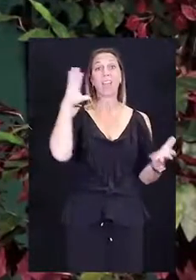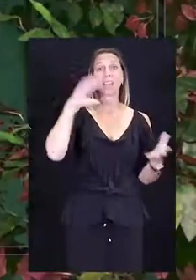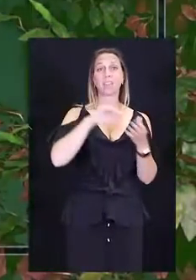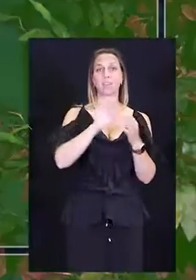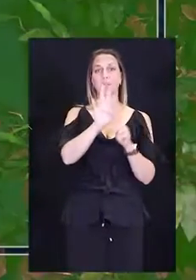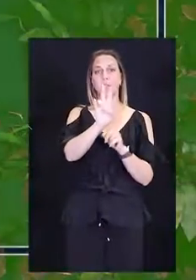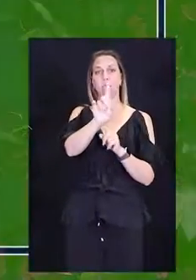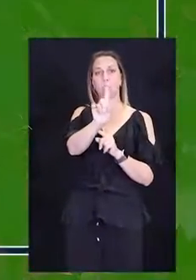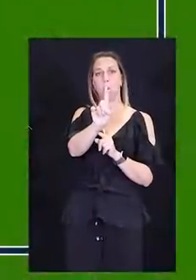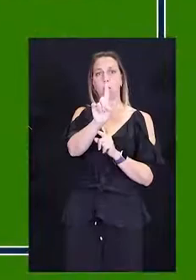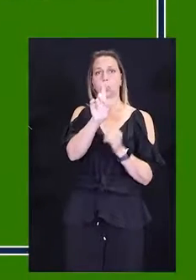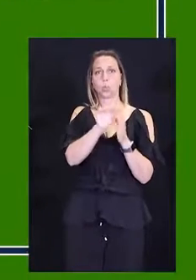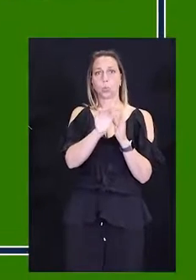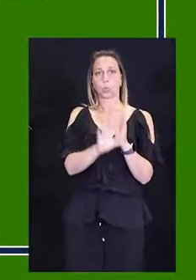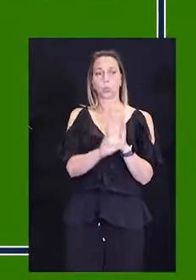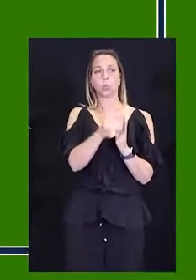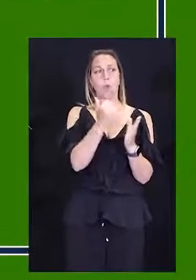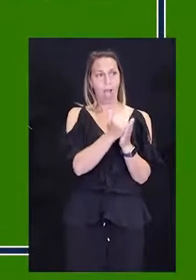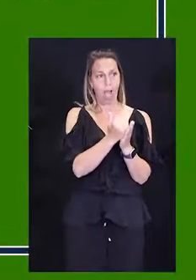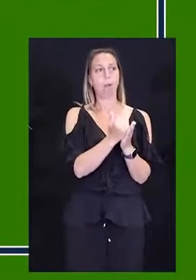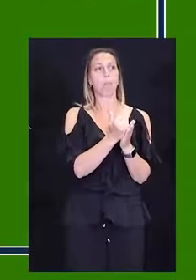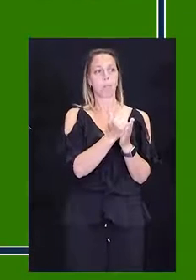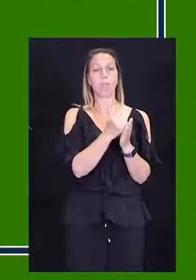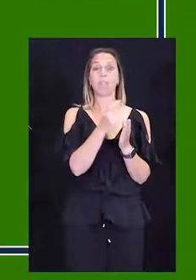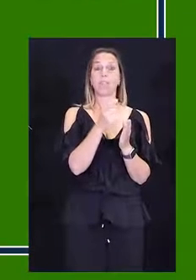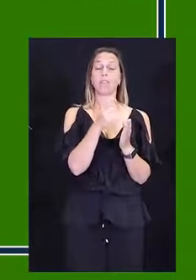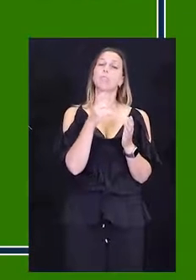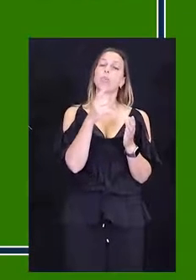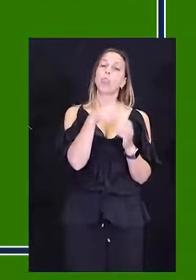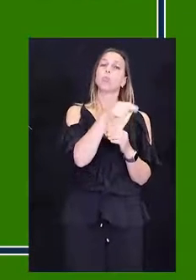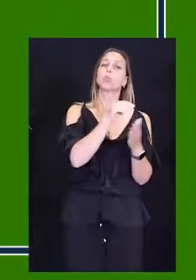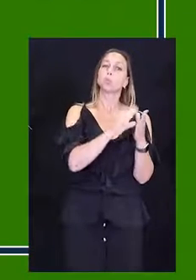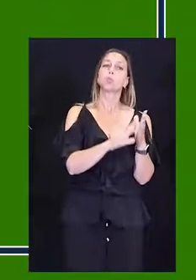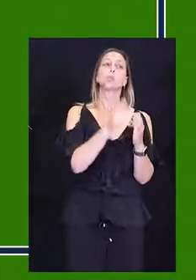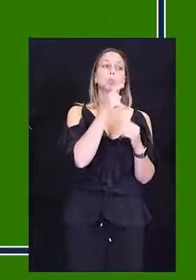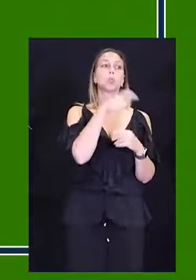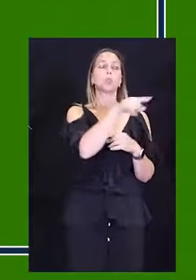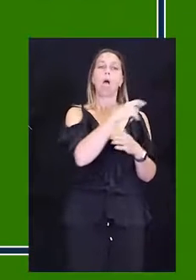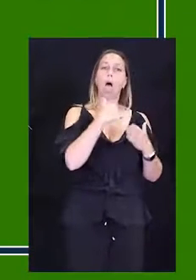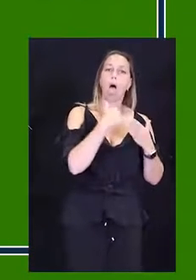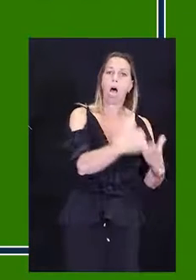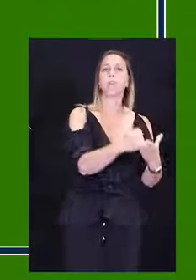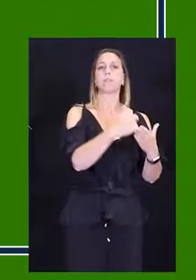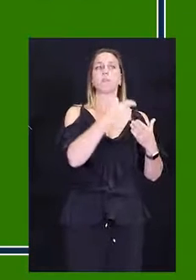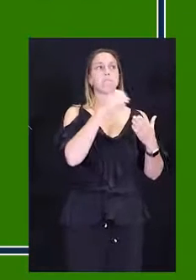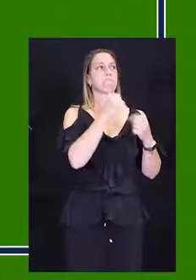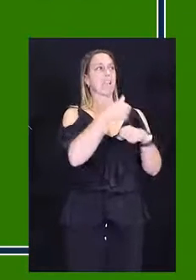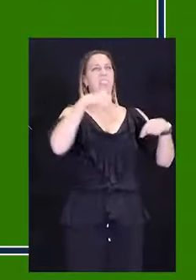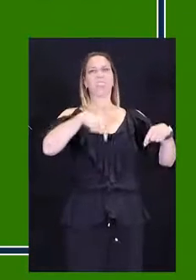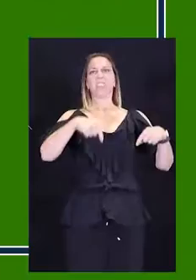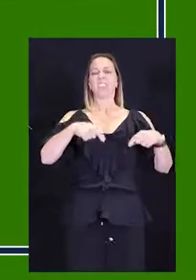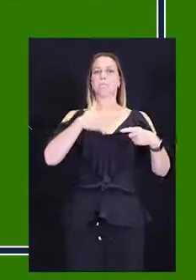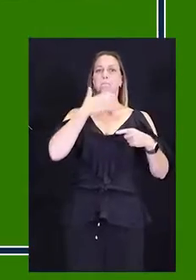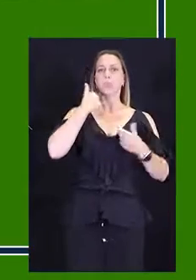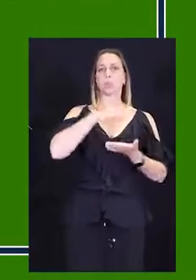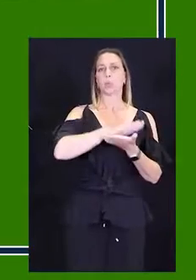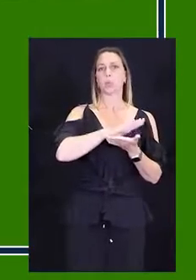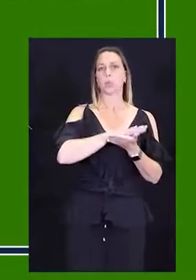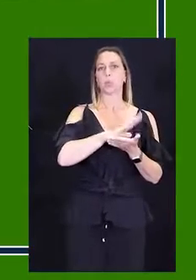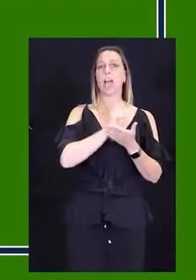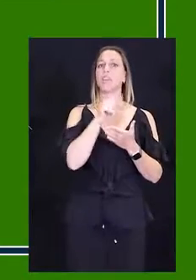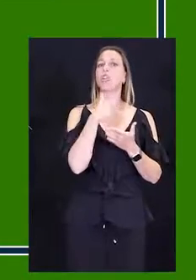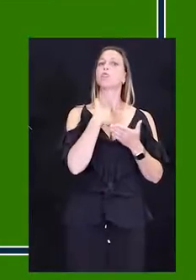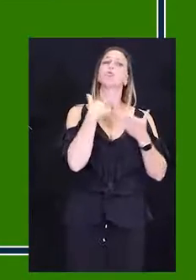the 71 students that helped make CD High School a better place and a kinder place for somebody else just because it was the right thing to